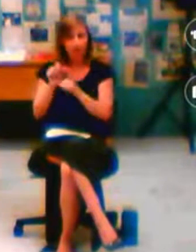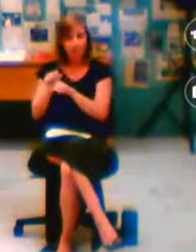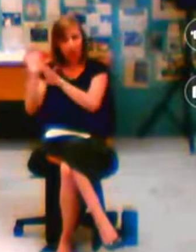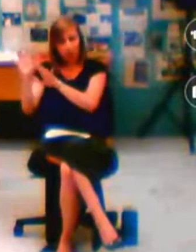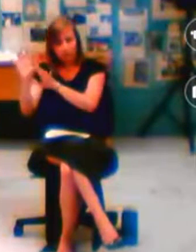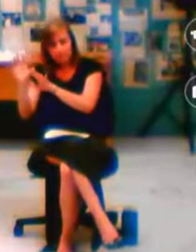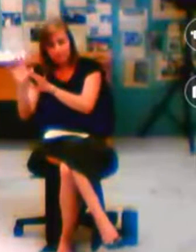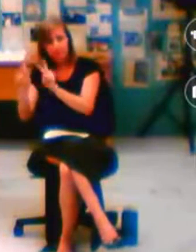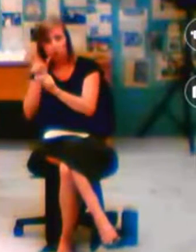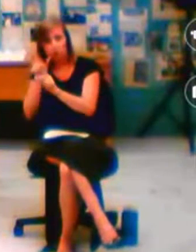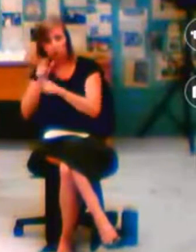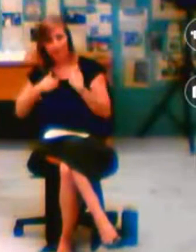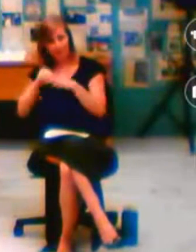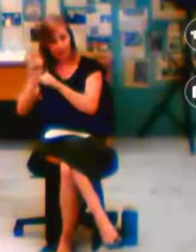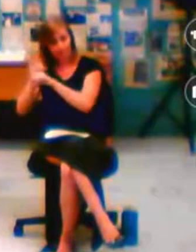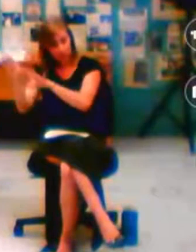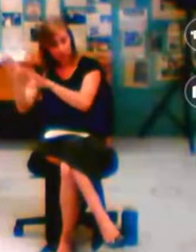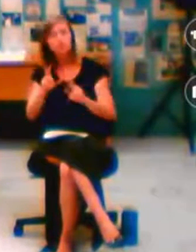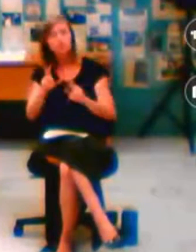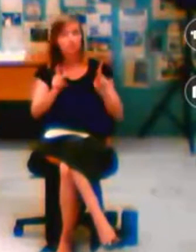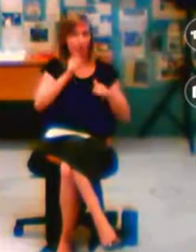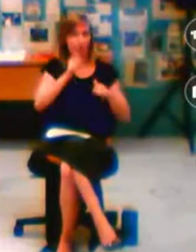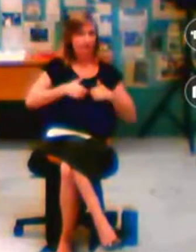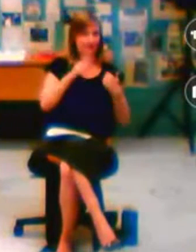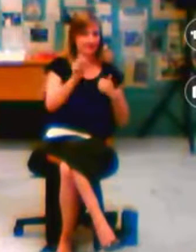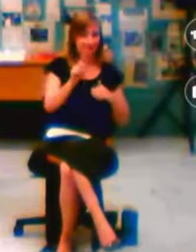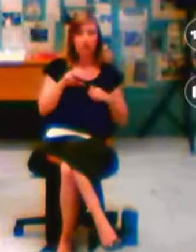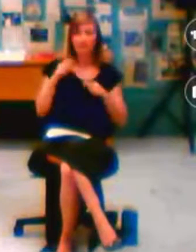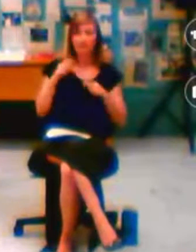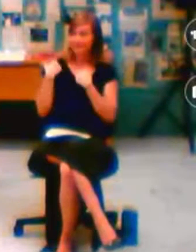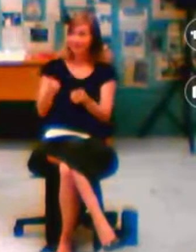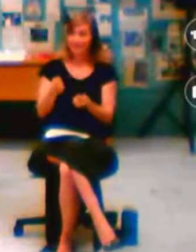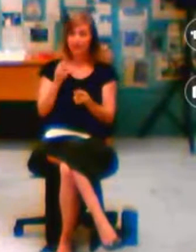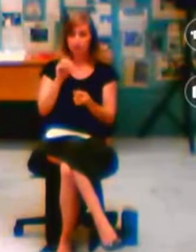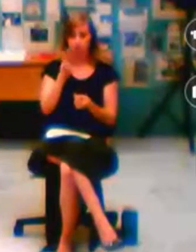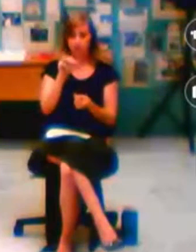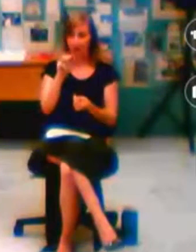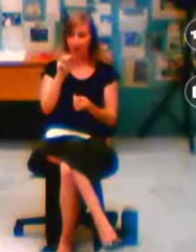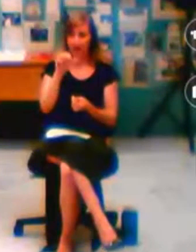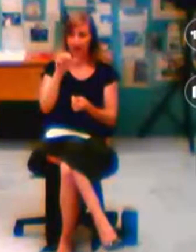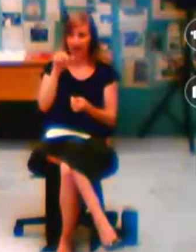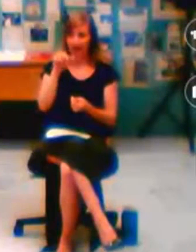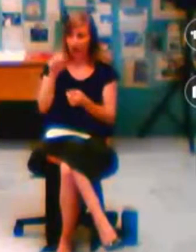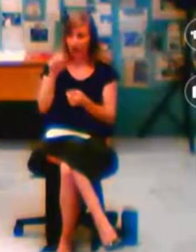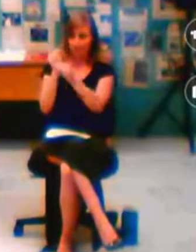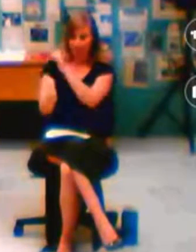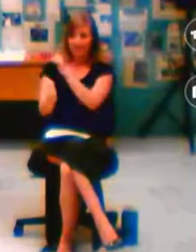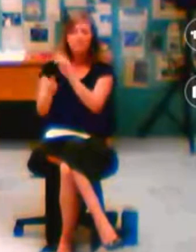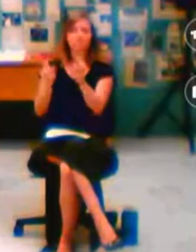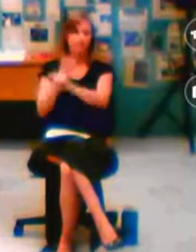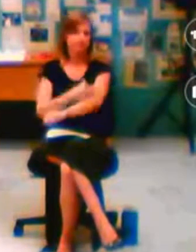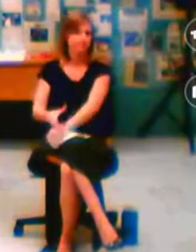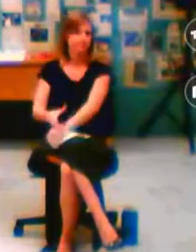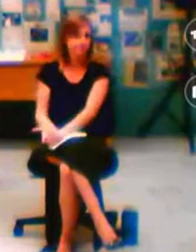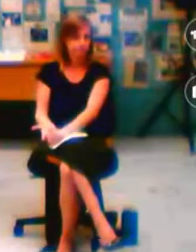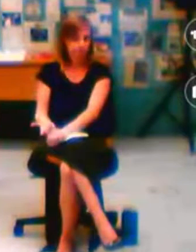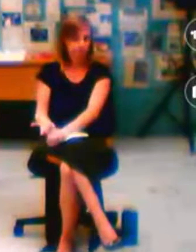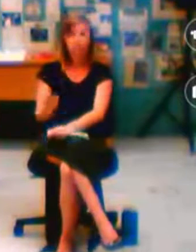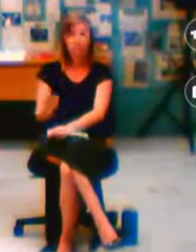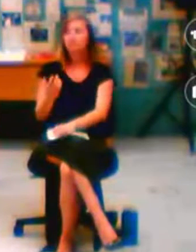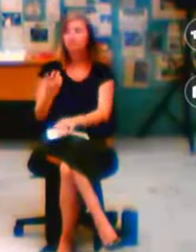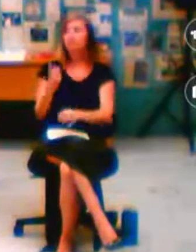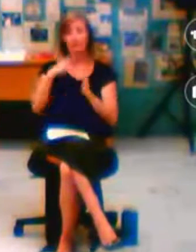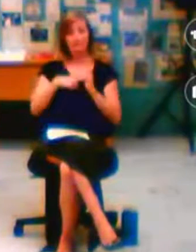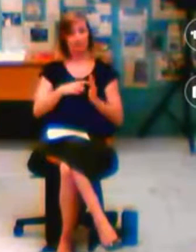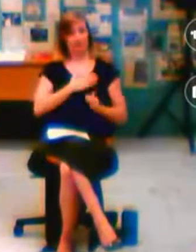minutes. About the insurers. If you talk to people in the mountain communities, you talk to people in Denver, things have gotten a lot